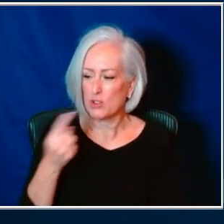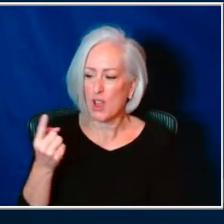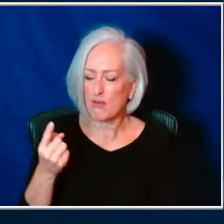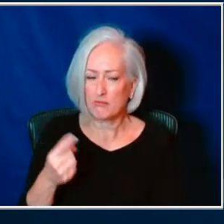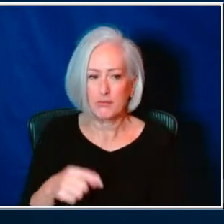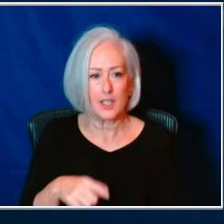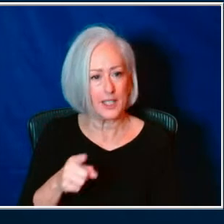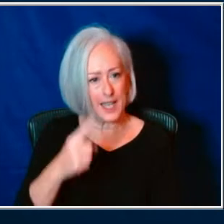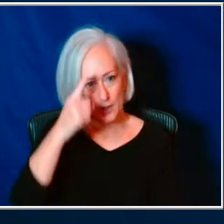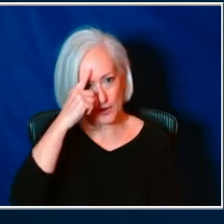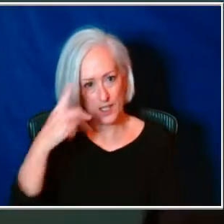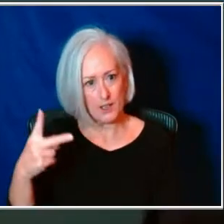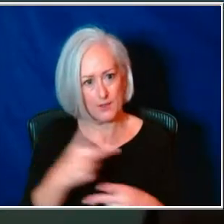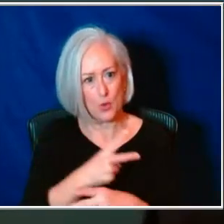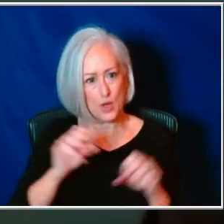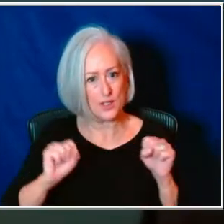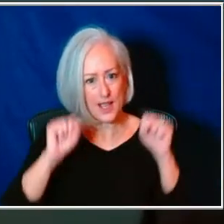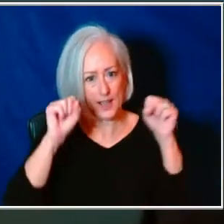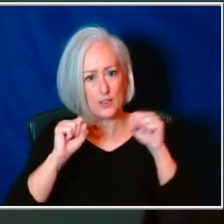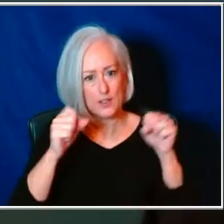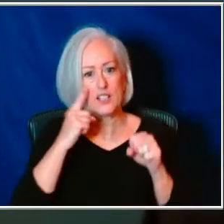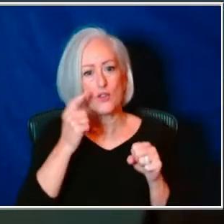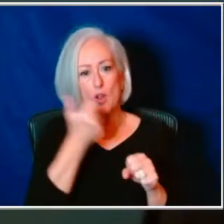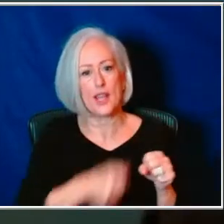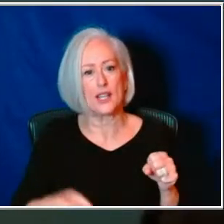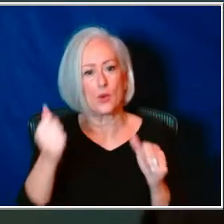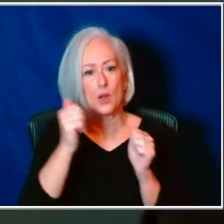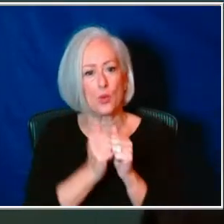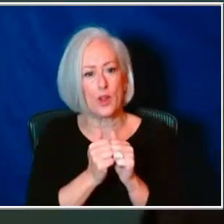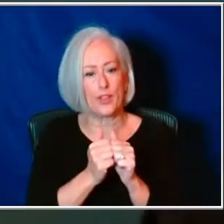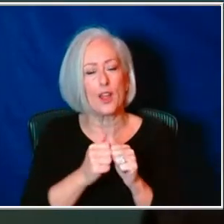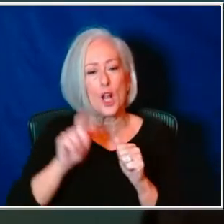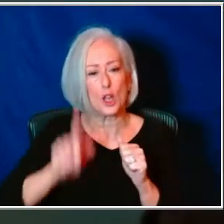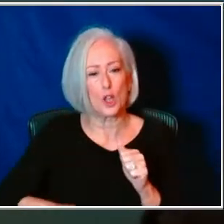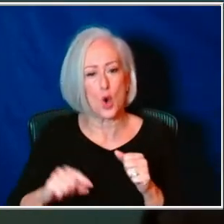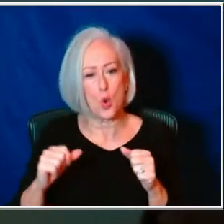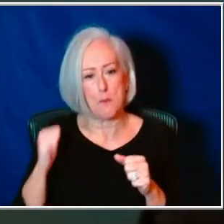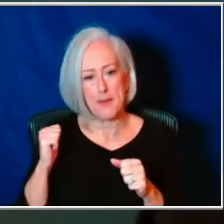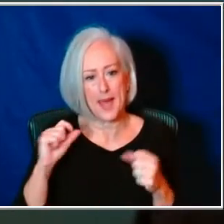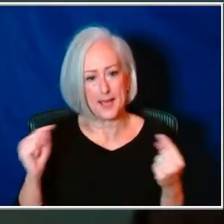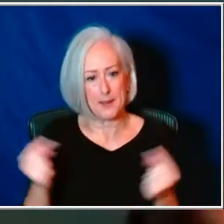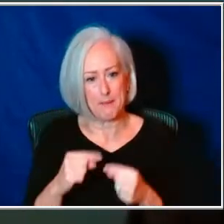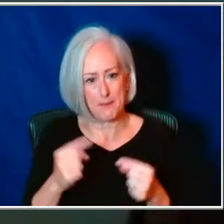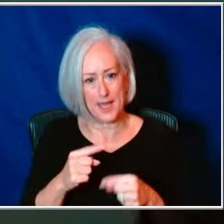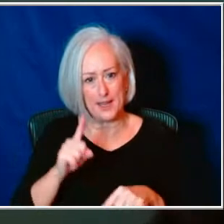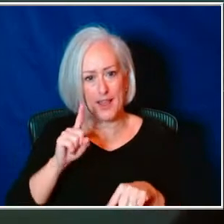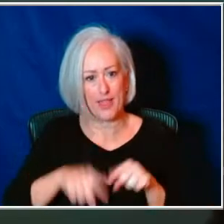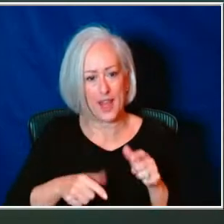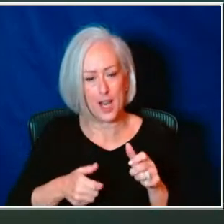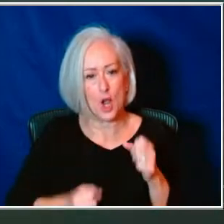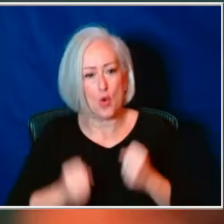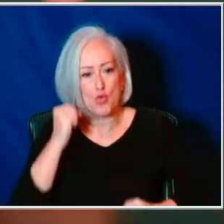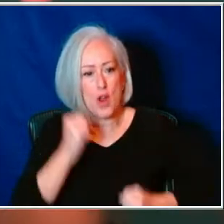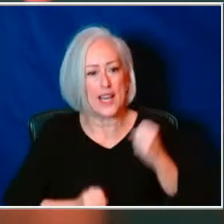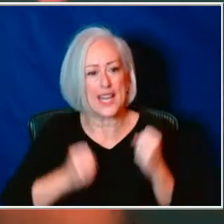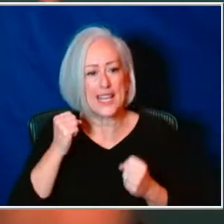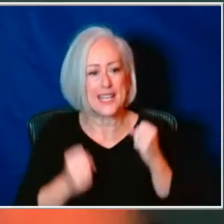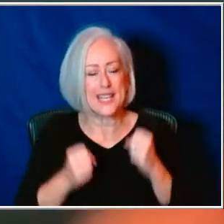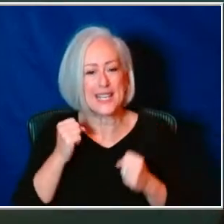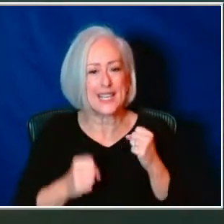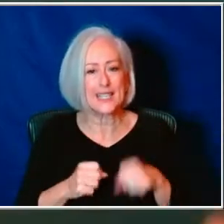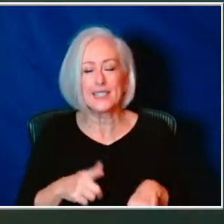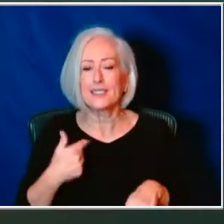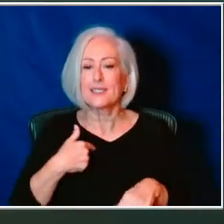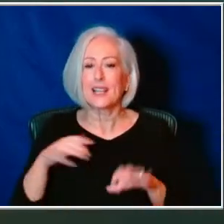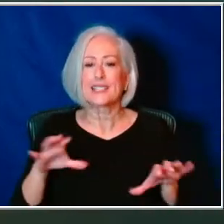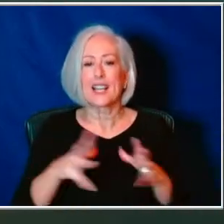you think of a worse exercise for somebody with low back pain like you have to do than running?" Because that's all I did. I had to do all this strength training. So